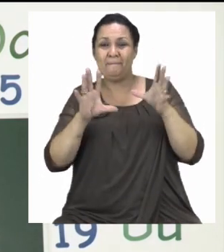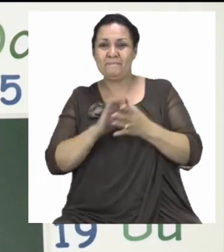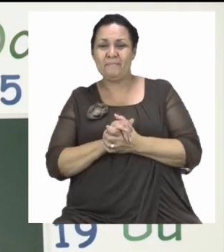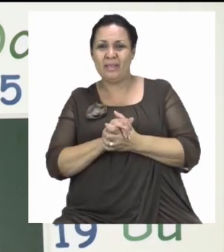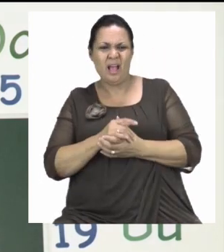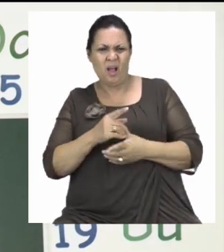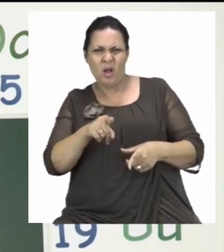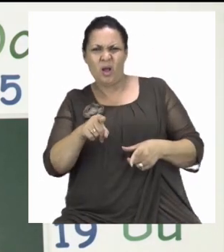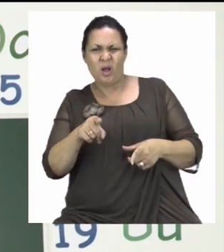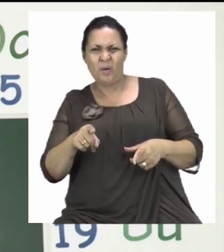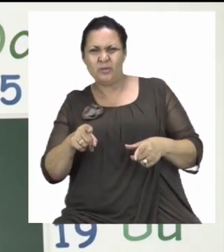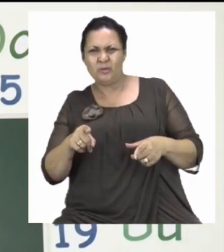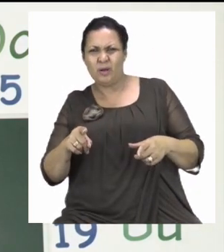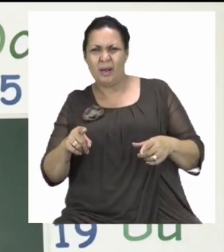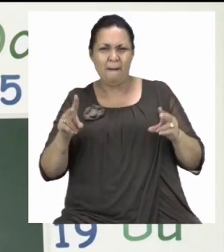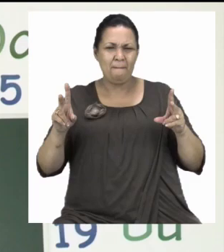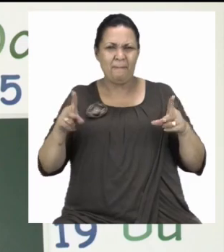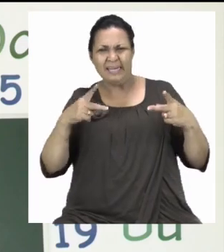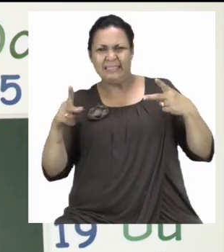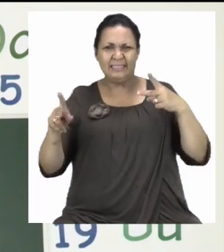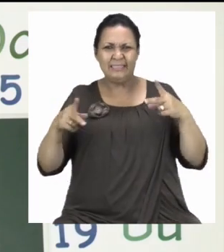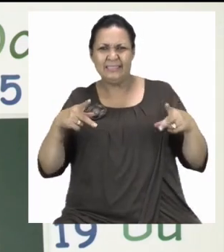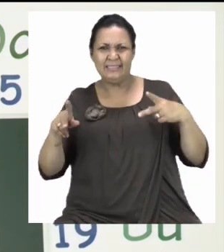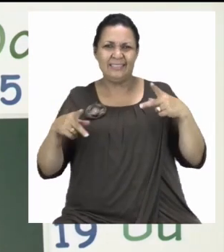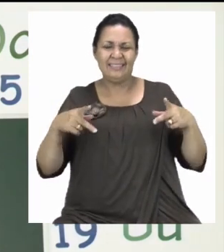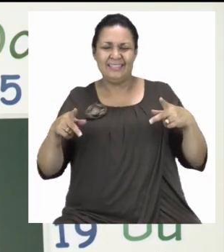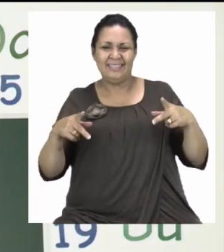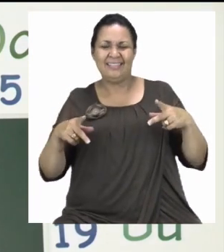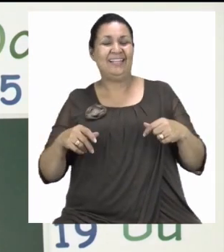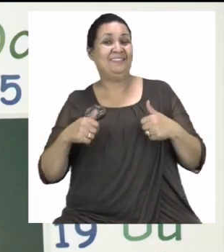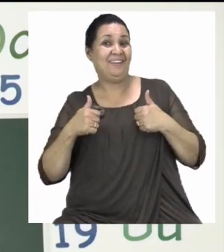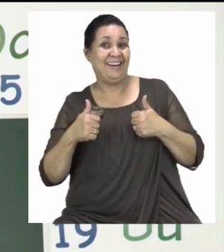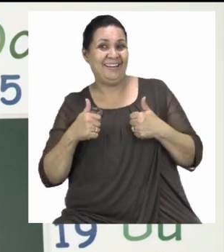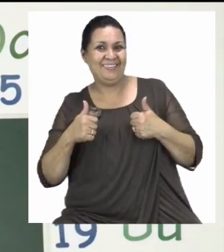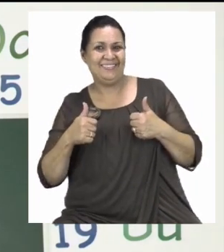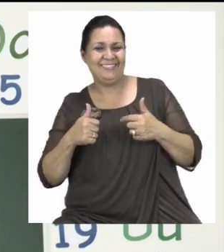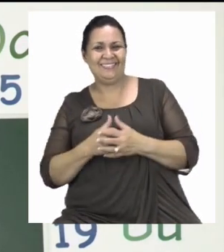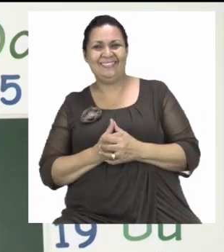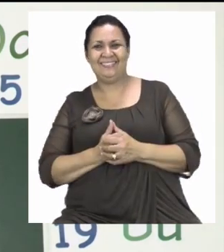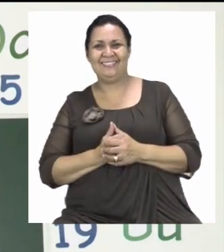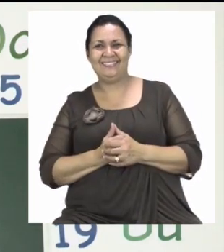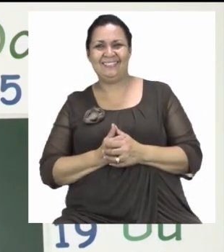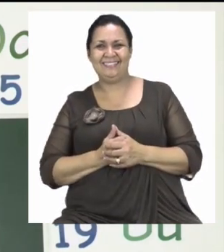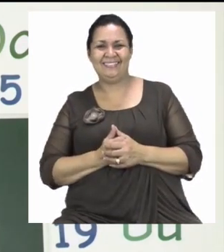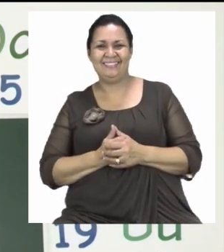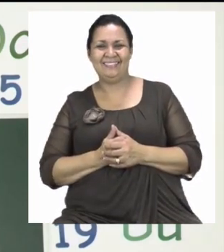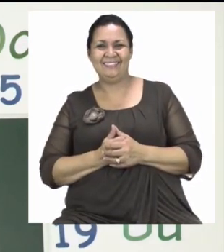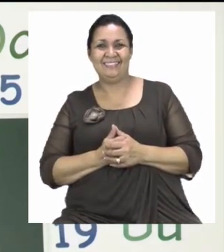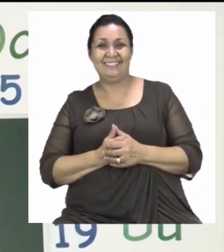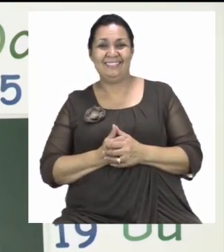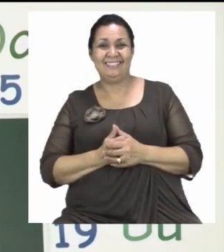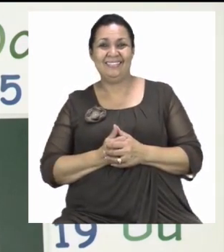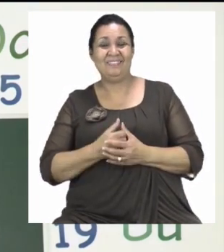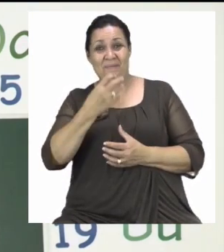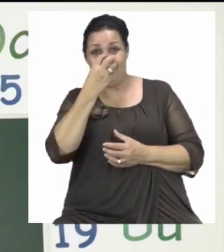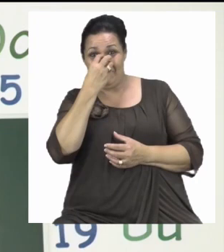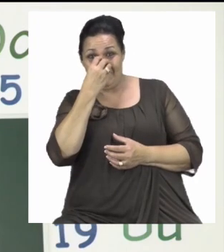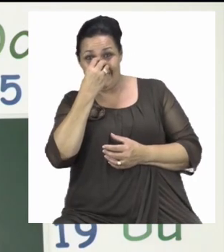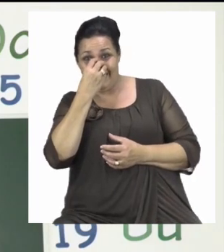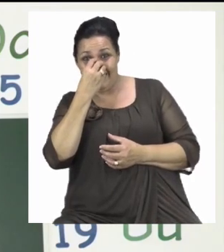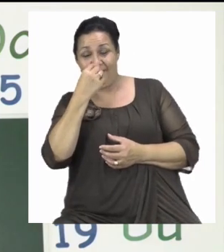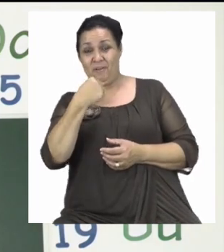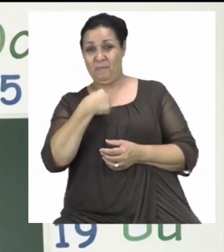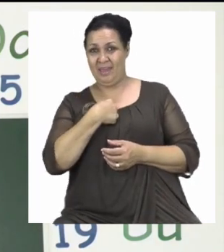party? Oh, wow! That's nice. So, from Zacky and